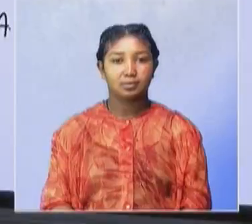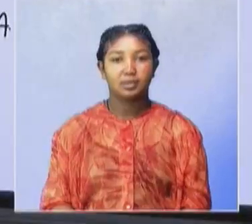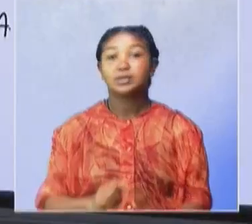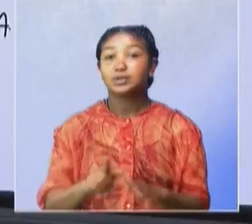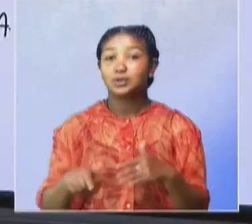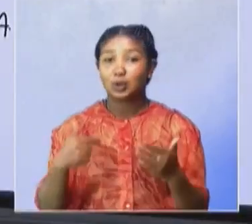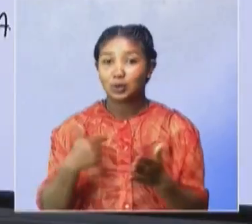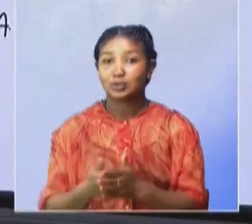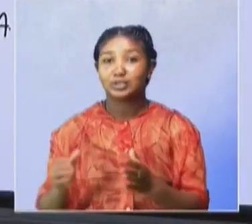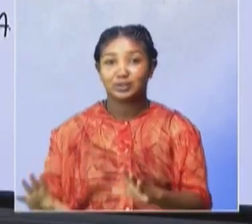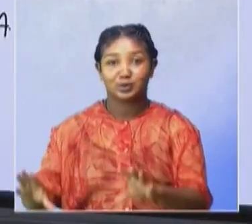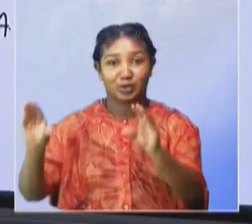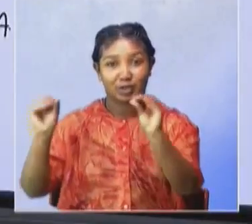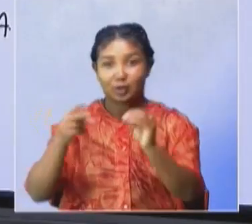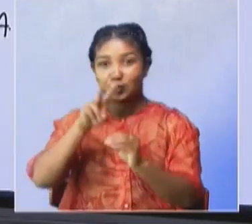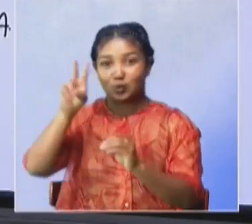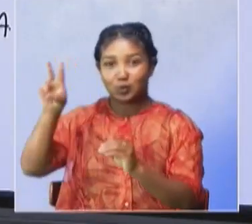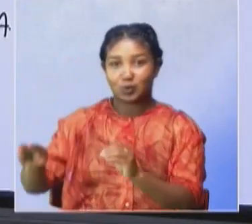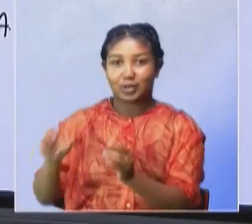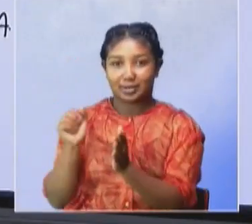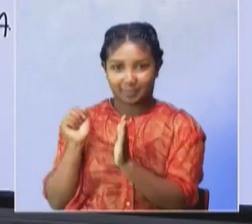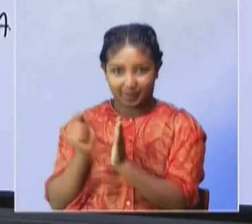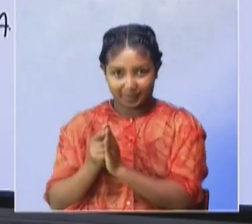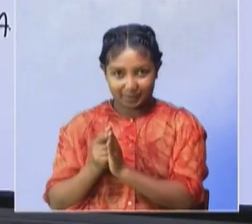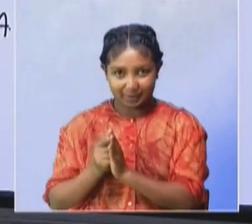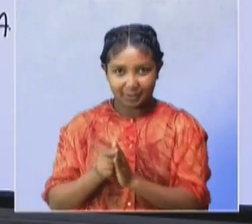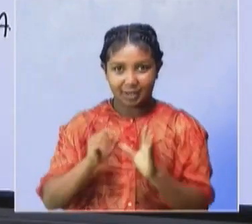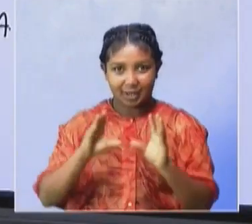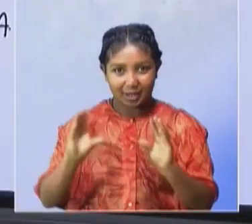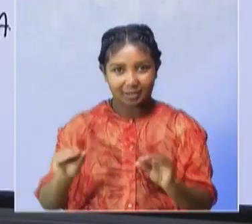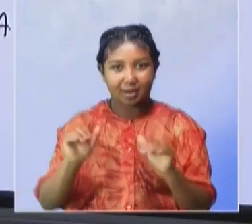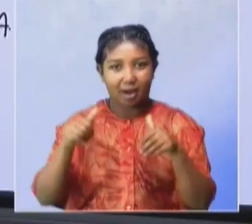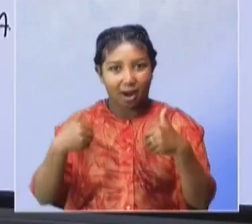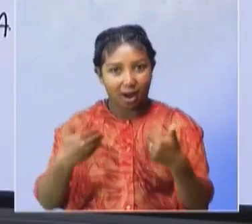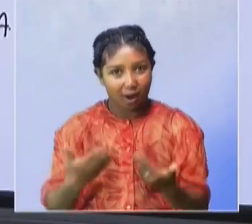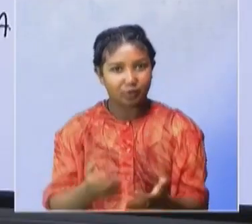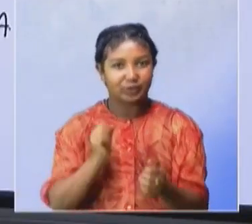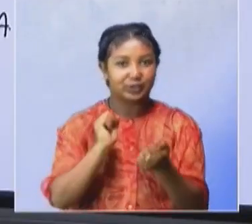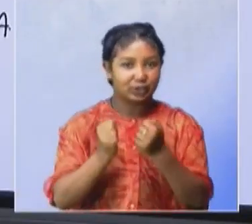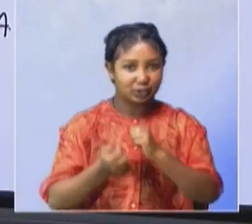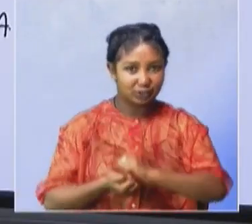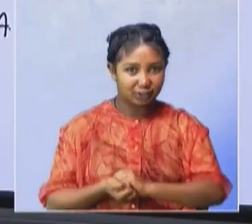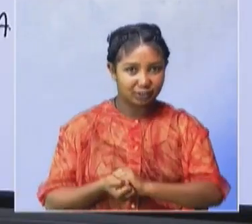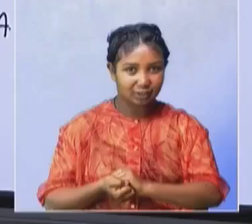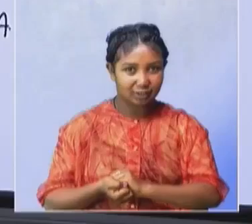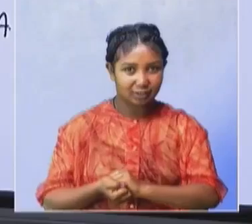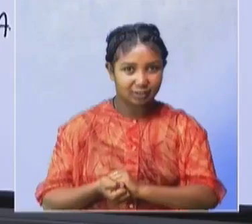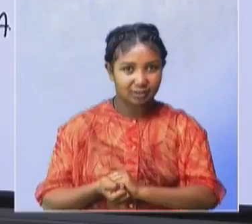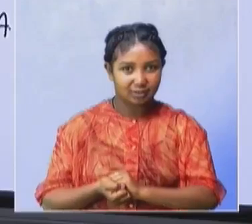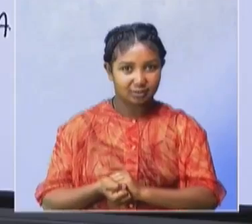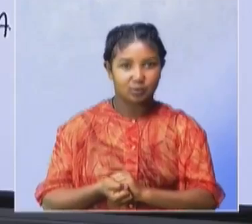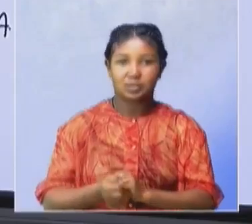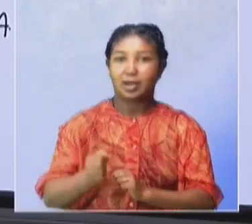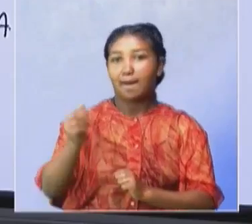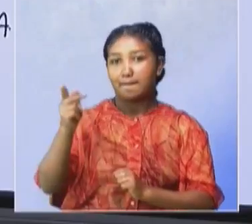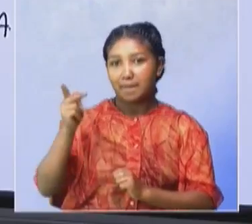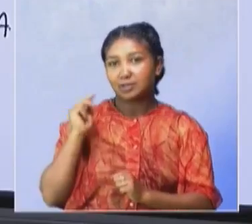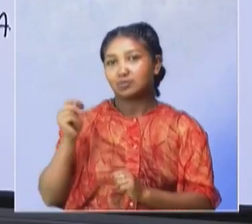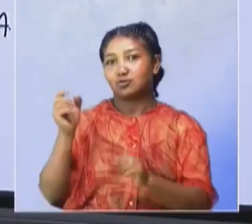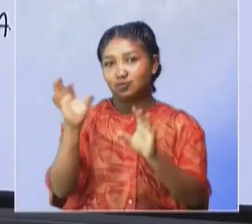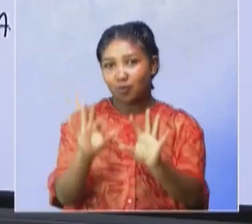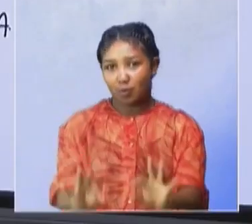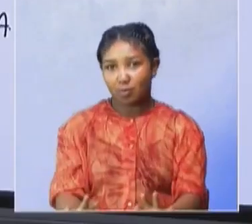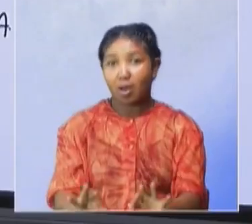So, students, look these examples and how we are changing with past